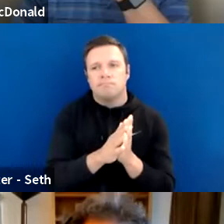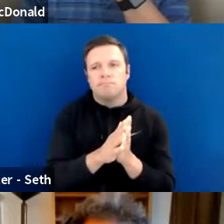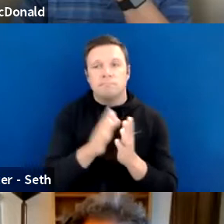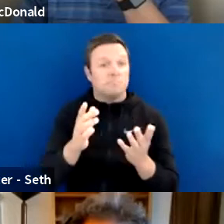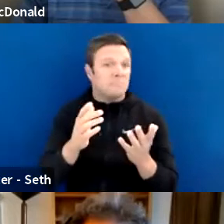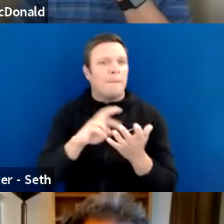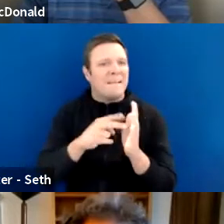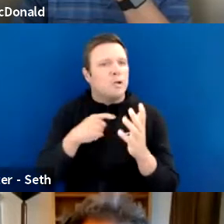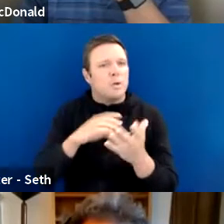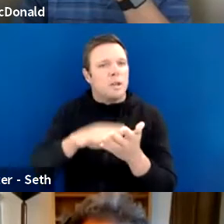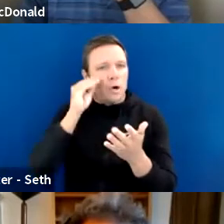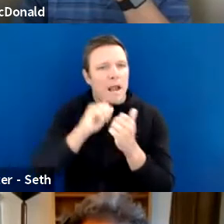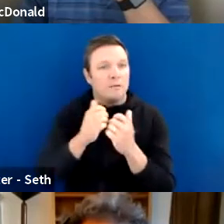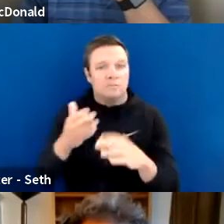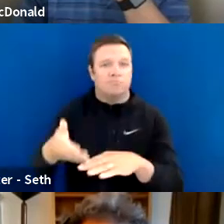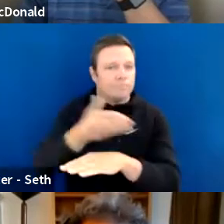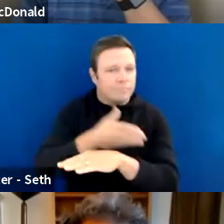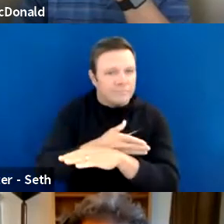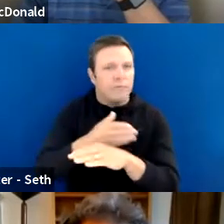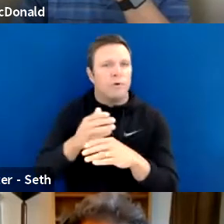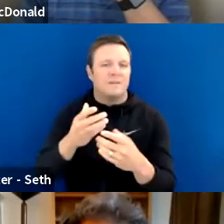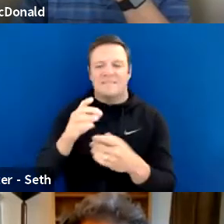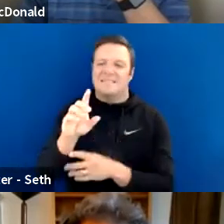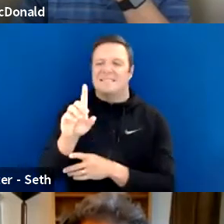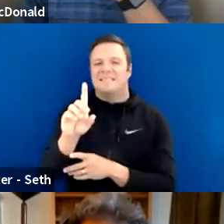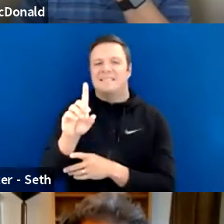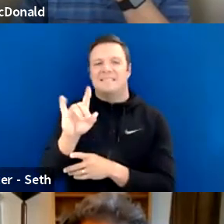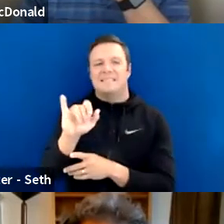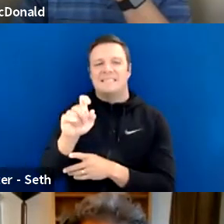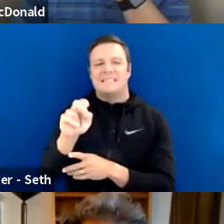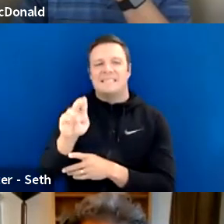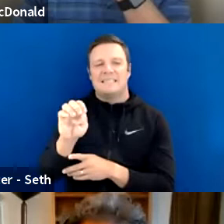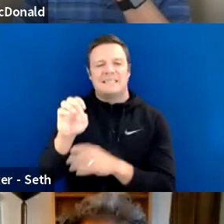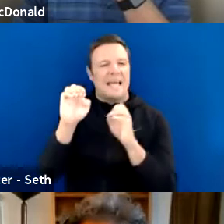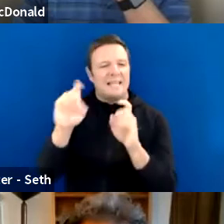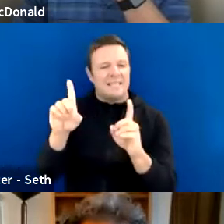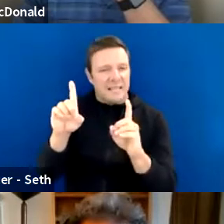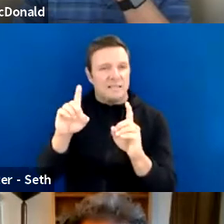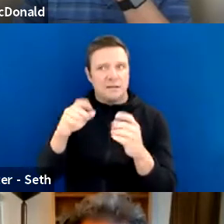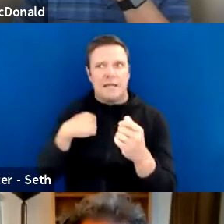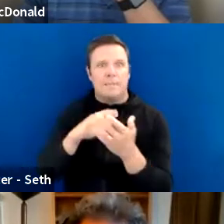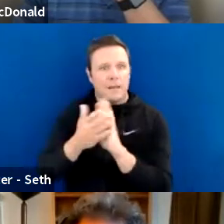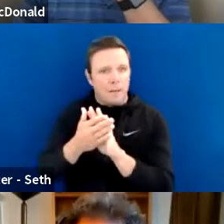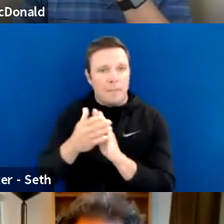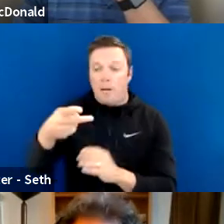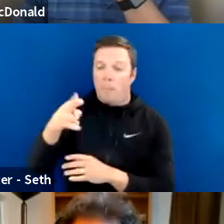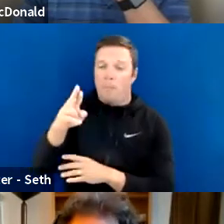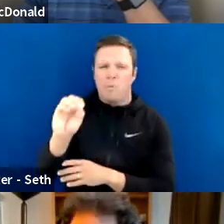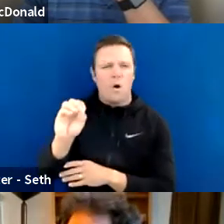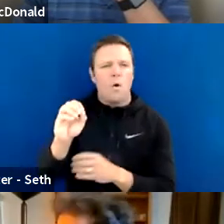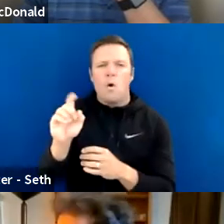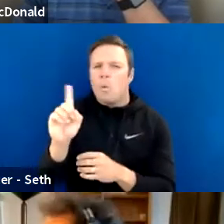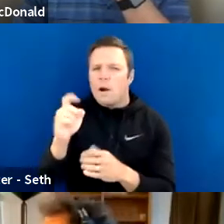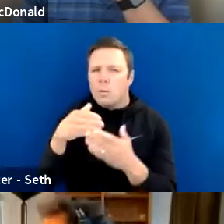pro as possible. I would definitely love that. So where can I go to access that or sign